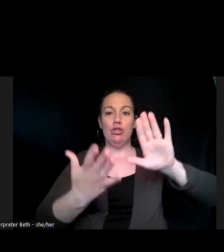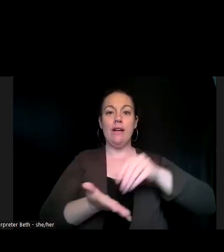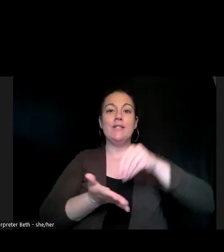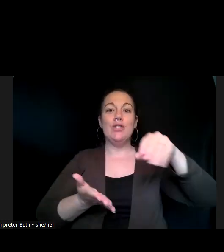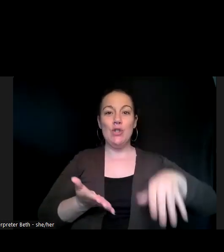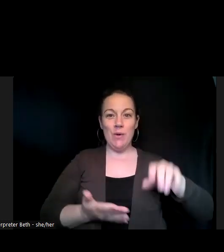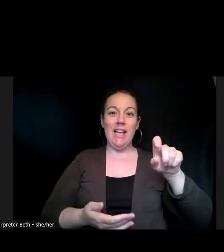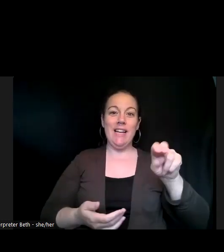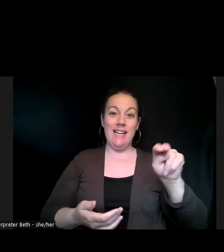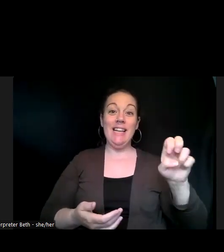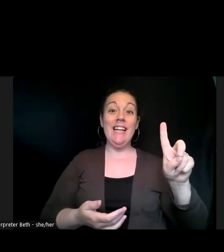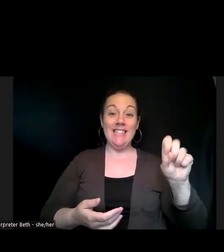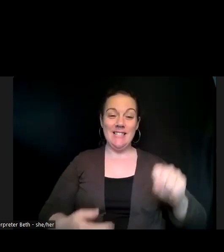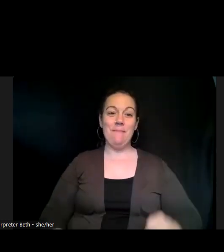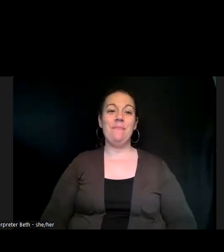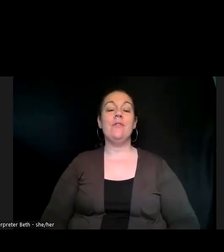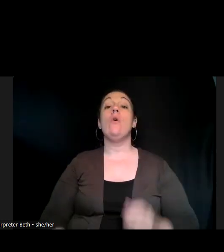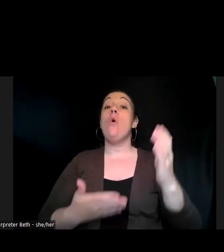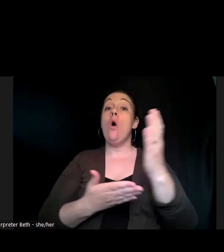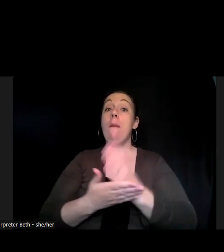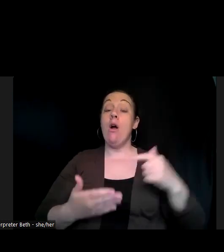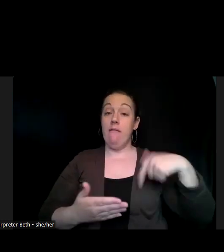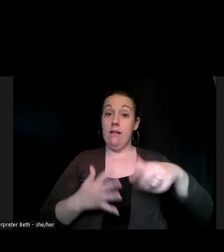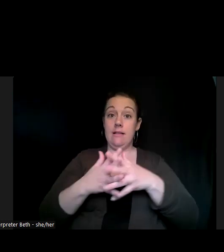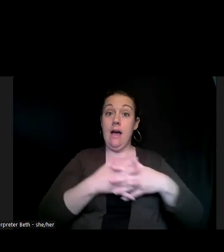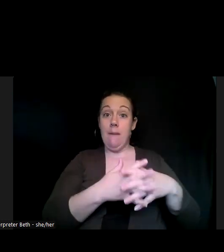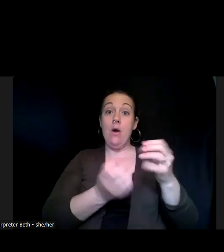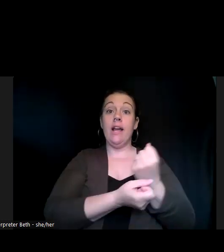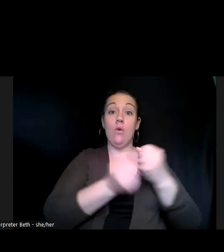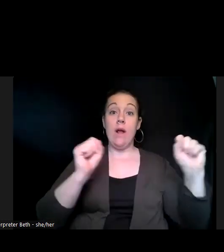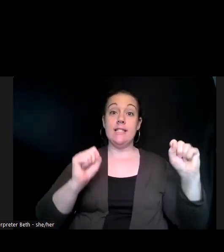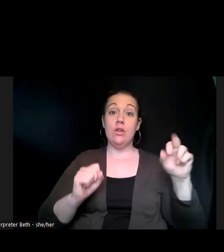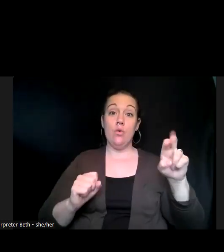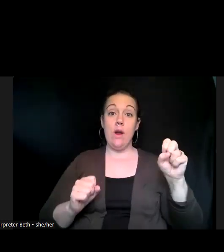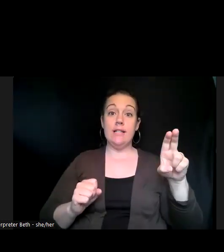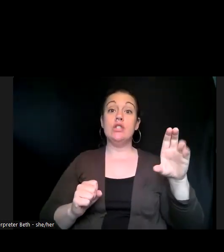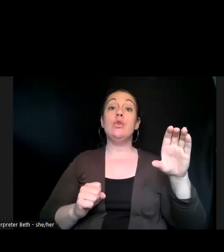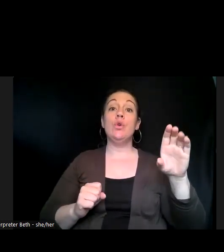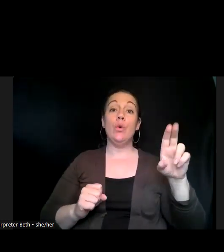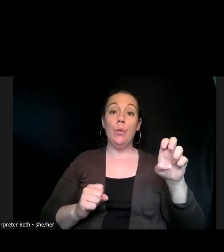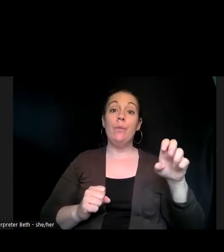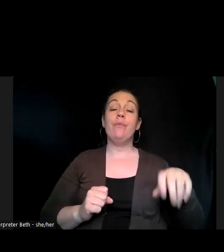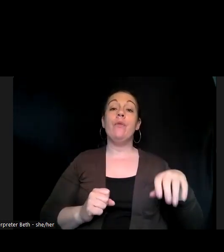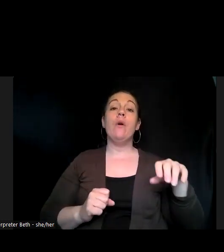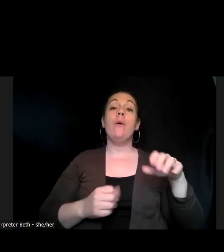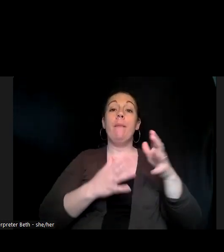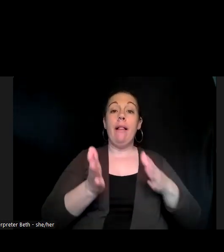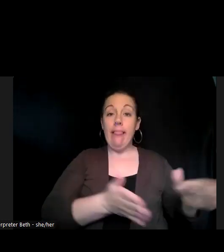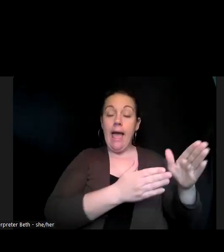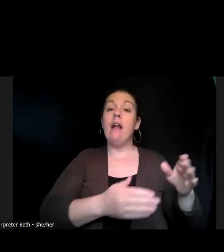So as a part of the American Rescue Plan, this community engagement was actually required as states and districts were building their